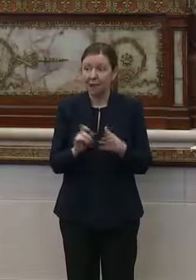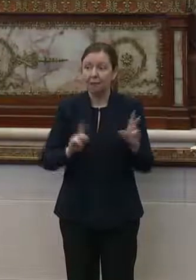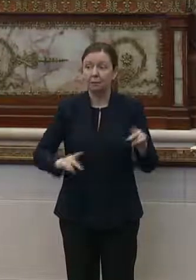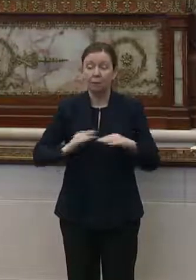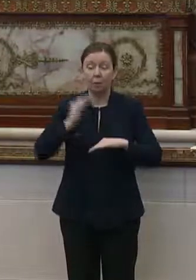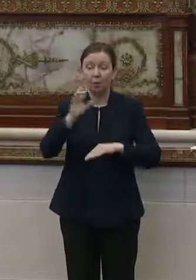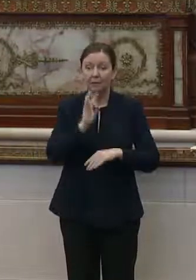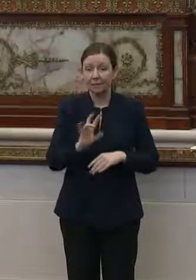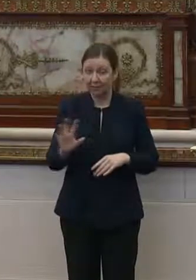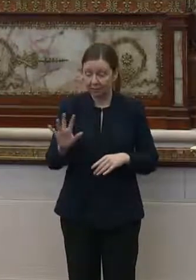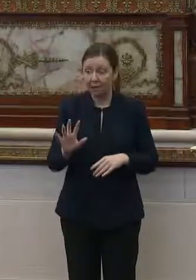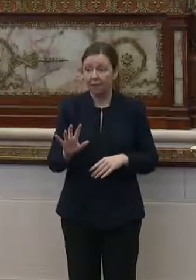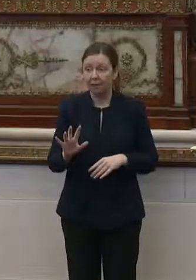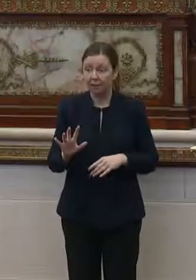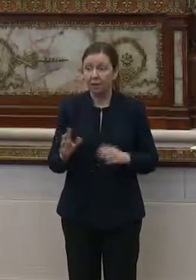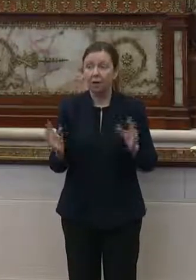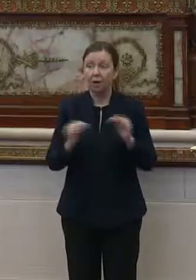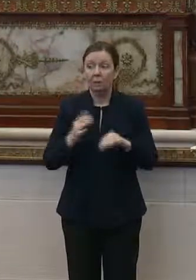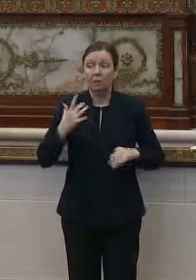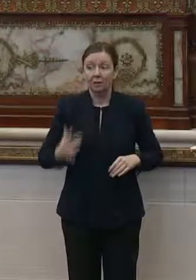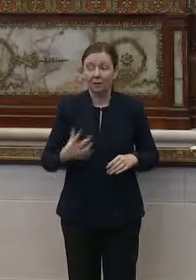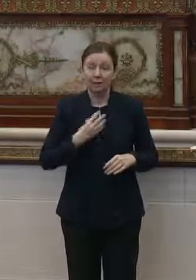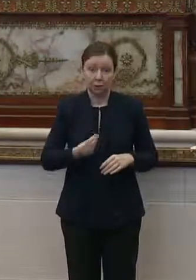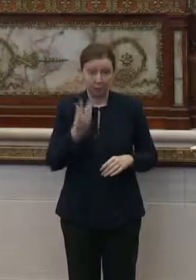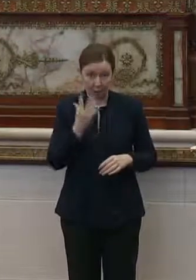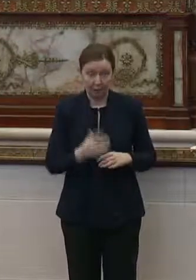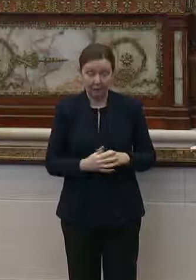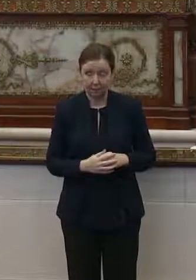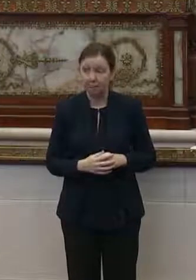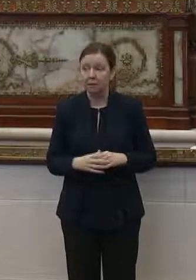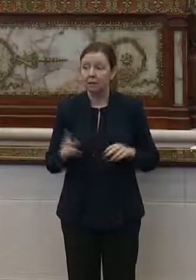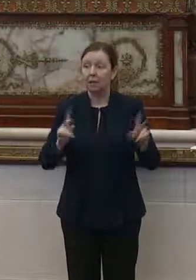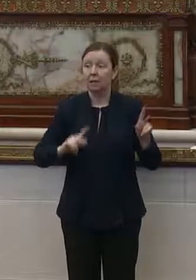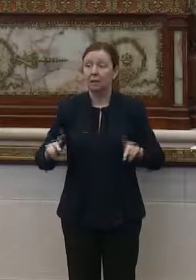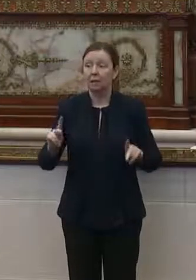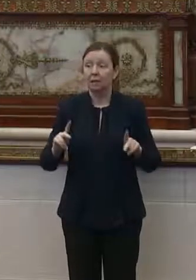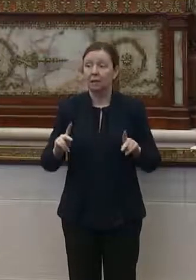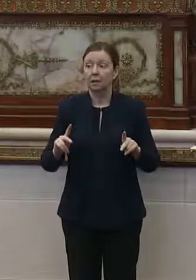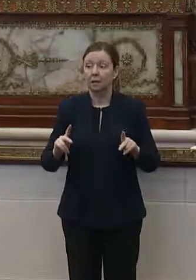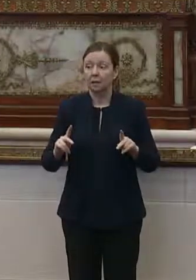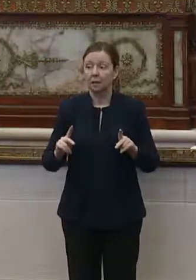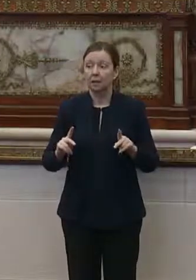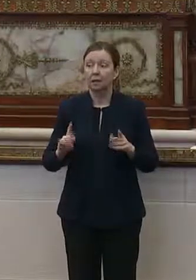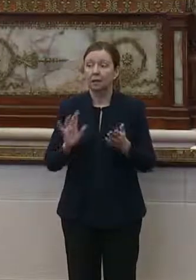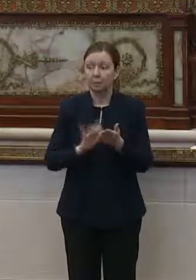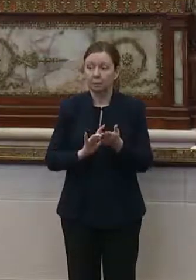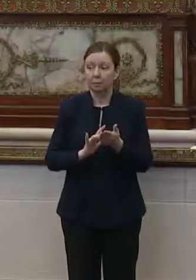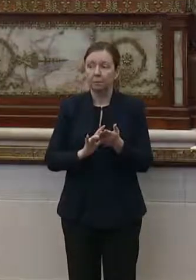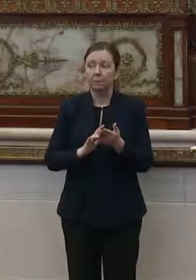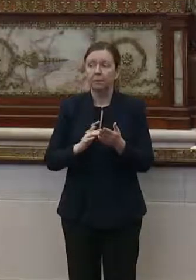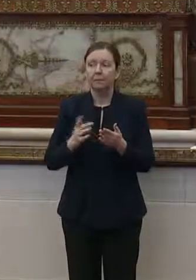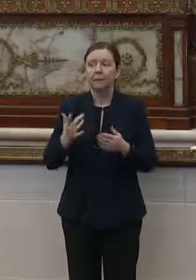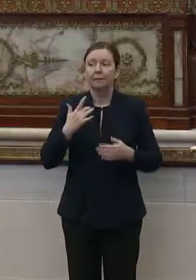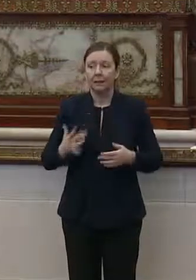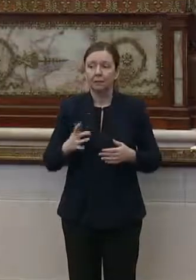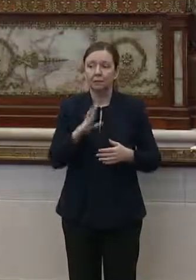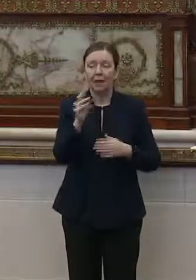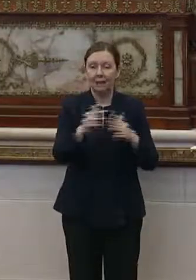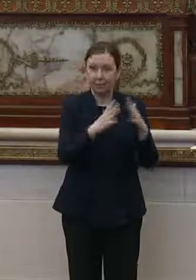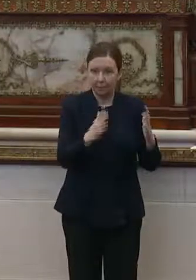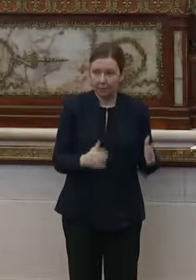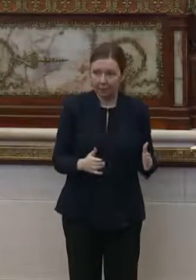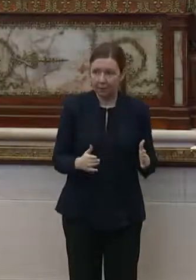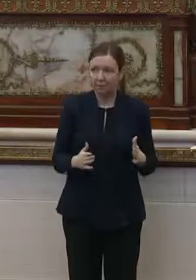age of 75 in Philadelphia are much more likely to be white, and persons younger than that who have high-risk medical conditions are more likely to be African American or